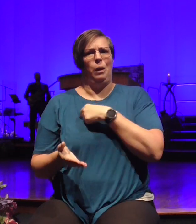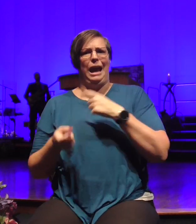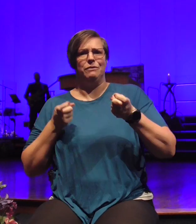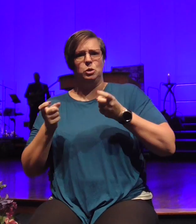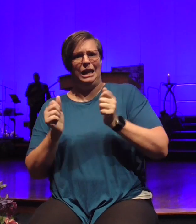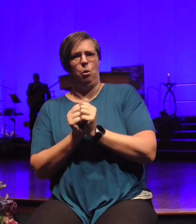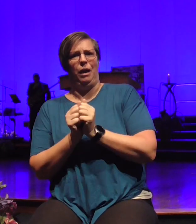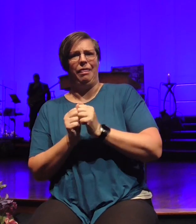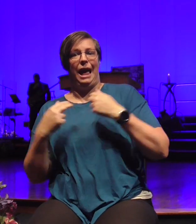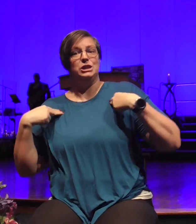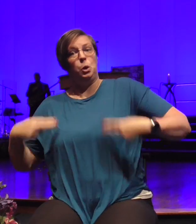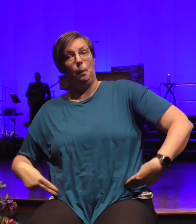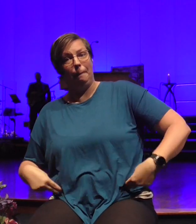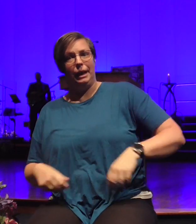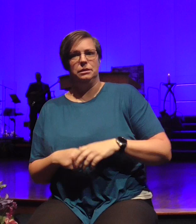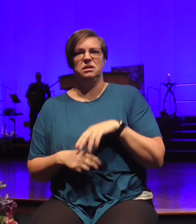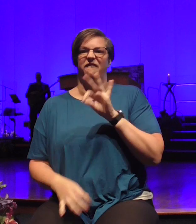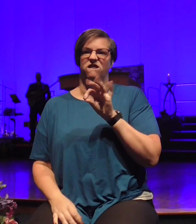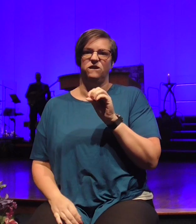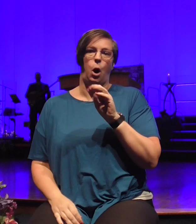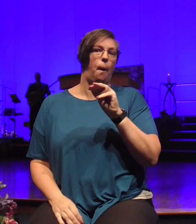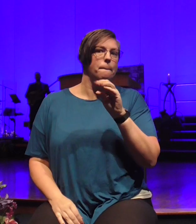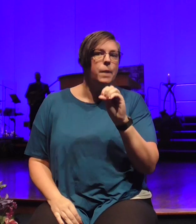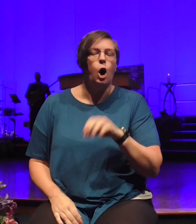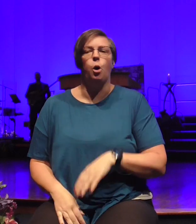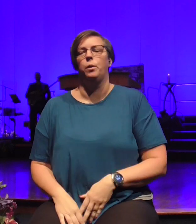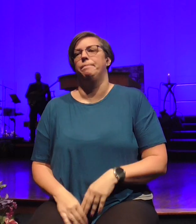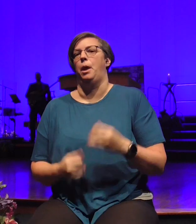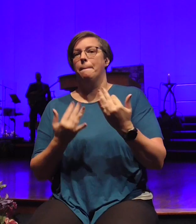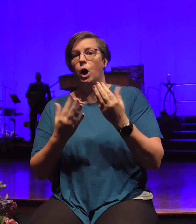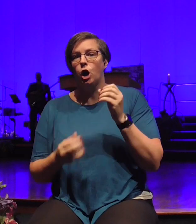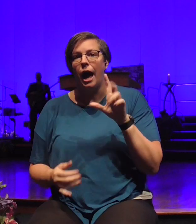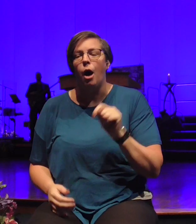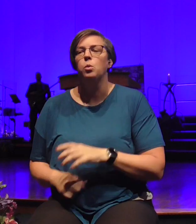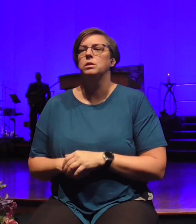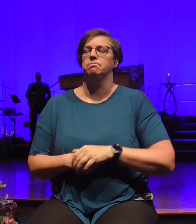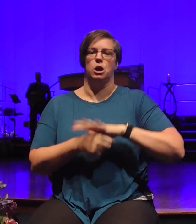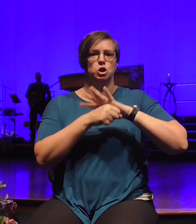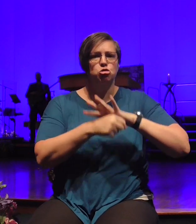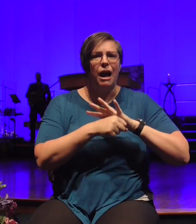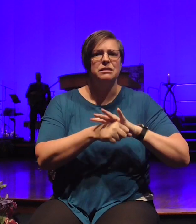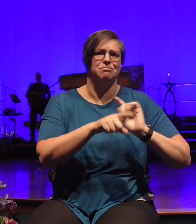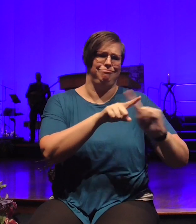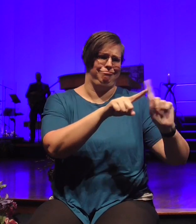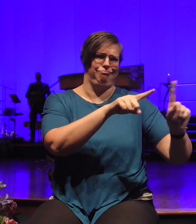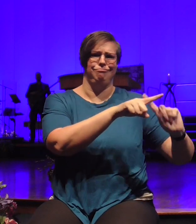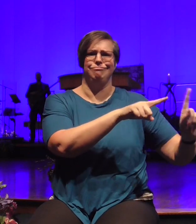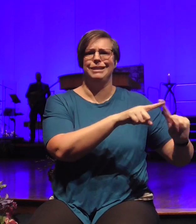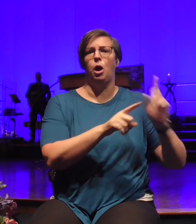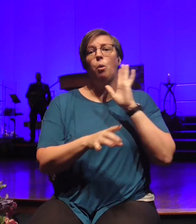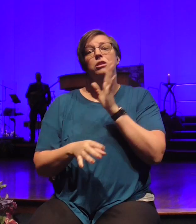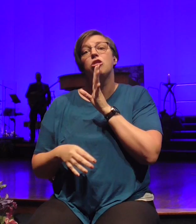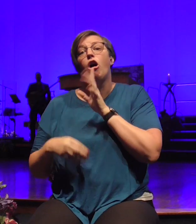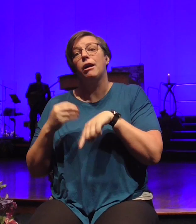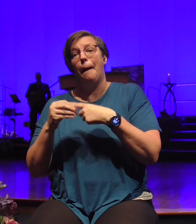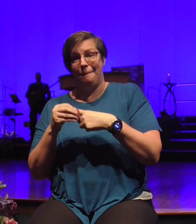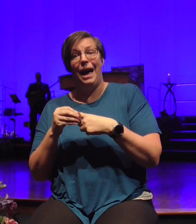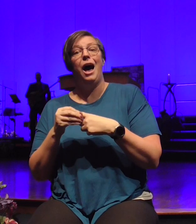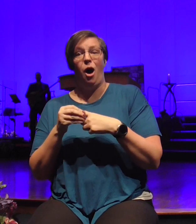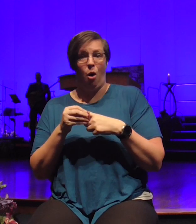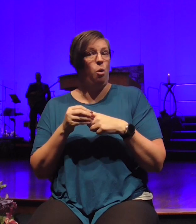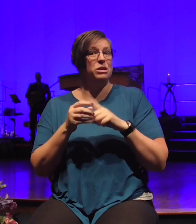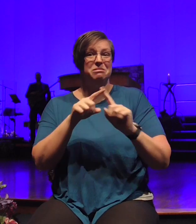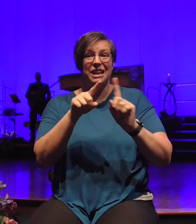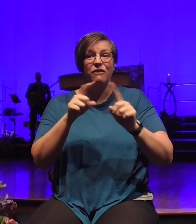beings, FOMO, burnout, stress, the lot of it. We're going to talk about mindfulness and meditation, but plenty of